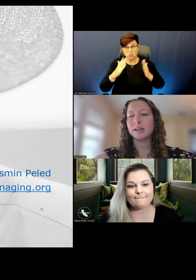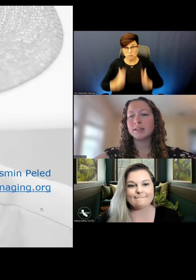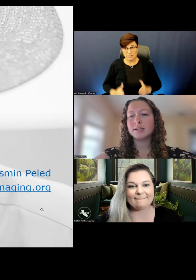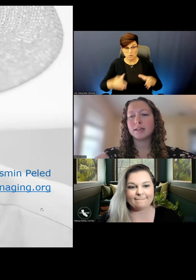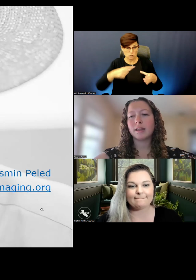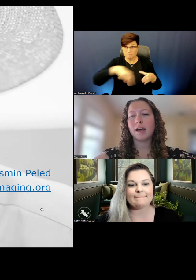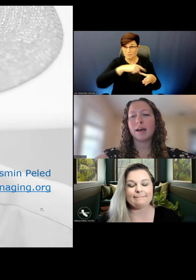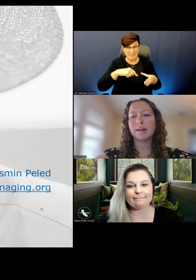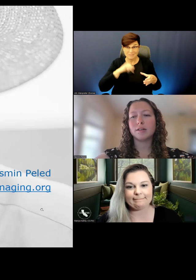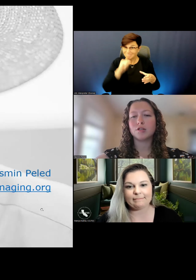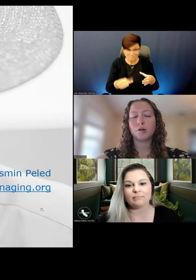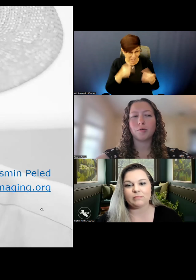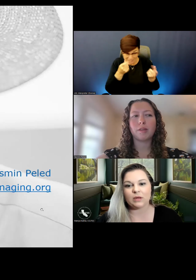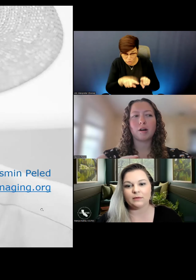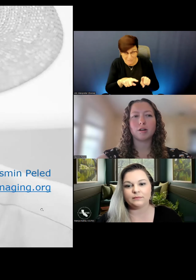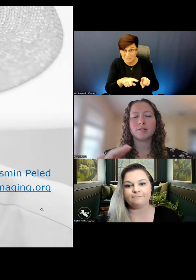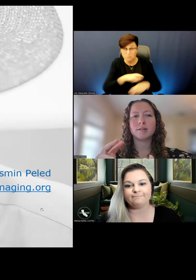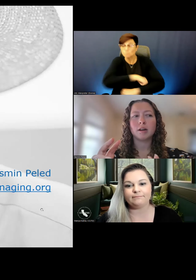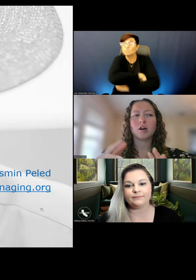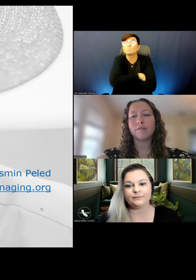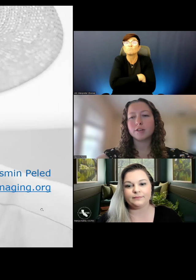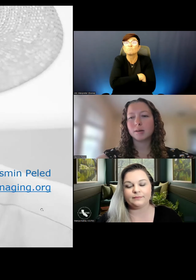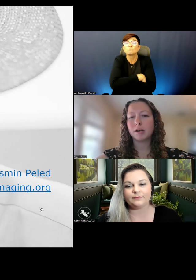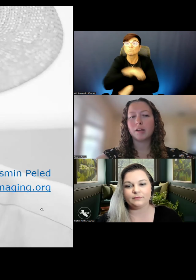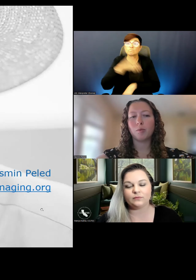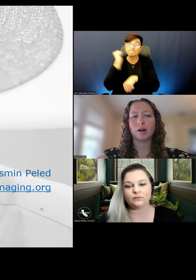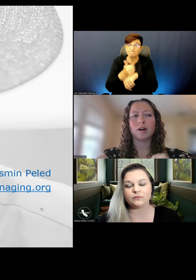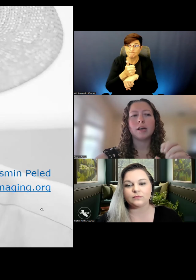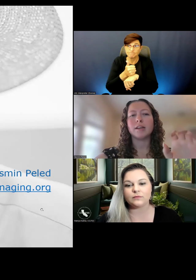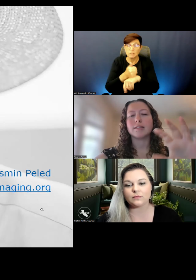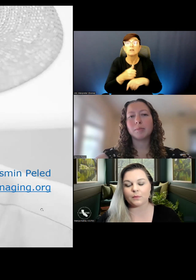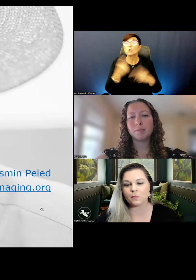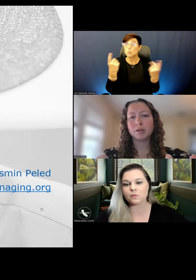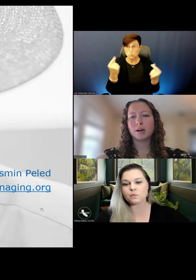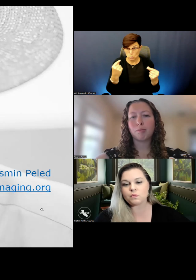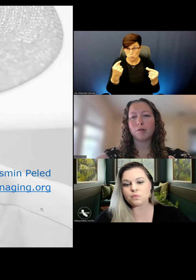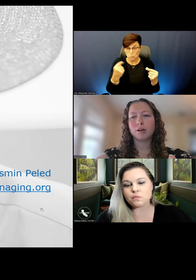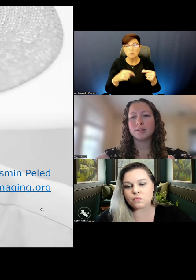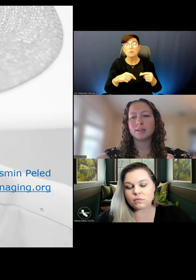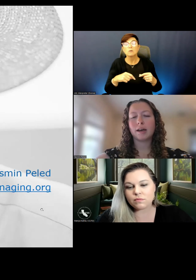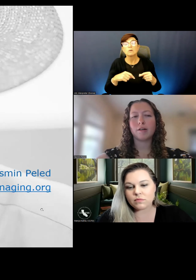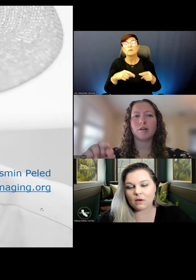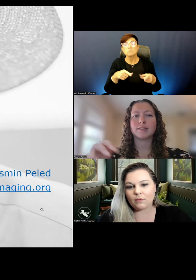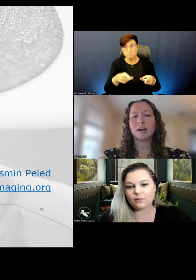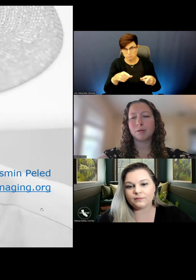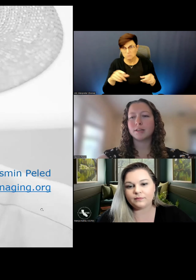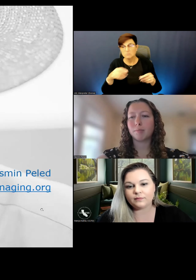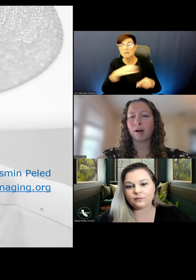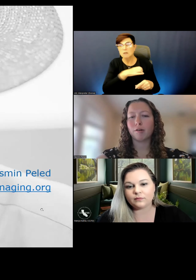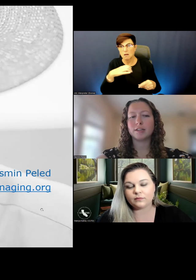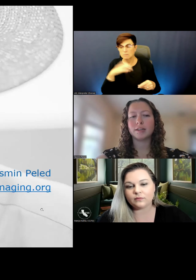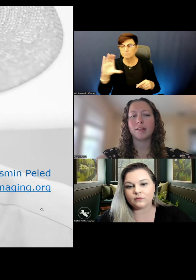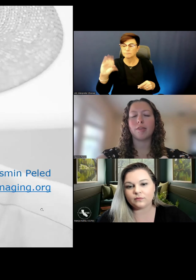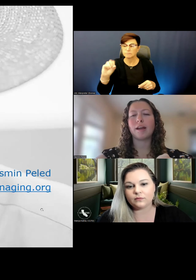the scenes. And so there's a conference committee where the Assembly puts their priorities together, the Senate puts